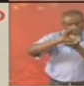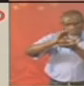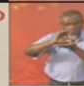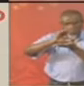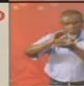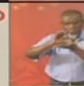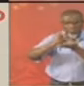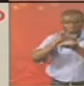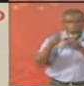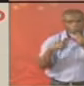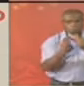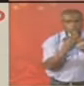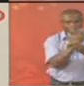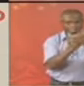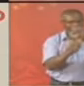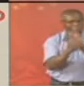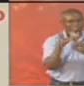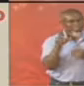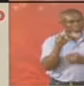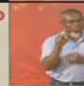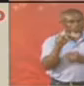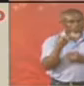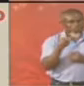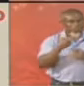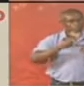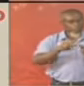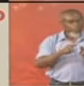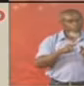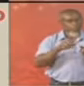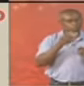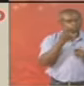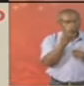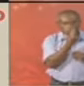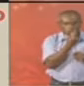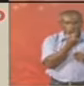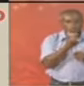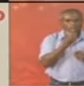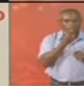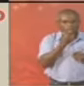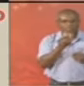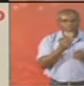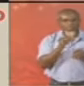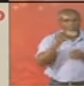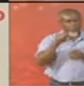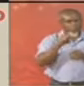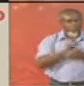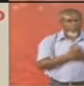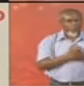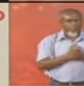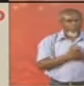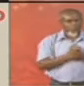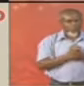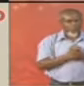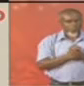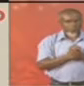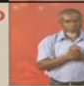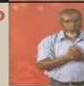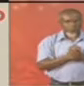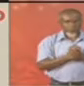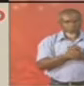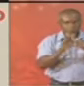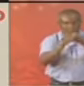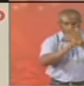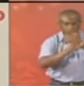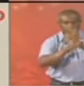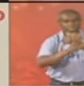about the hand hygiene, but what we call respiratory hygiene or respiratory etiquette. And that respiratory hygiene and etiquette includes what